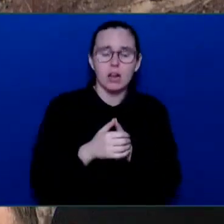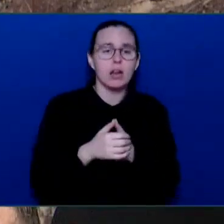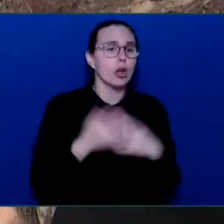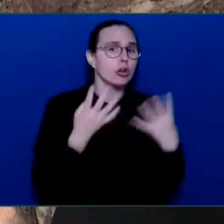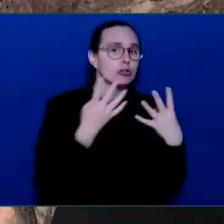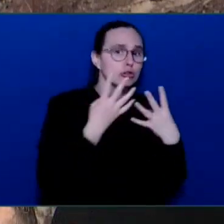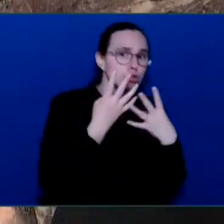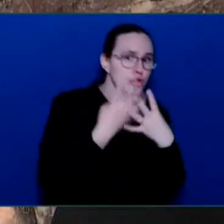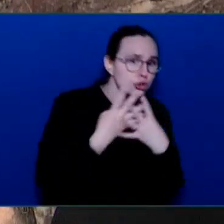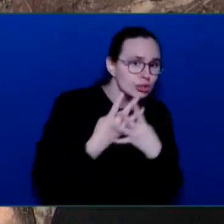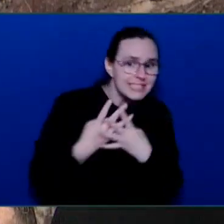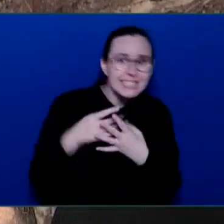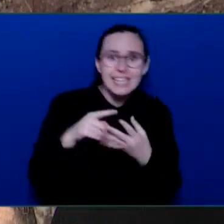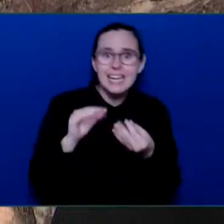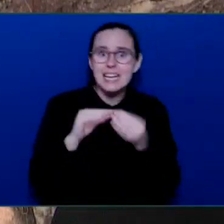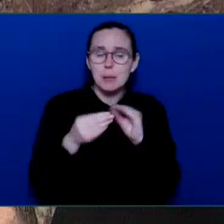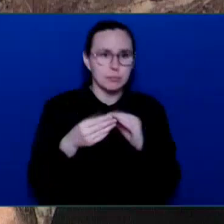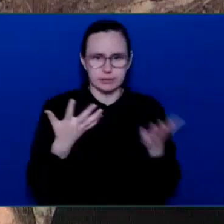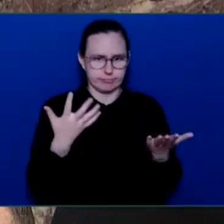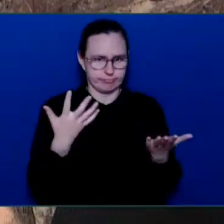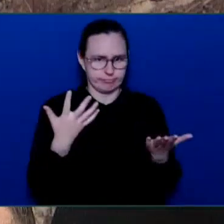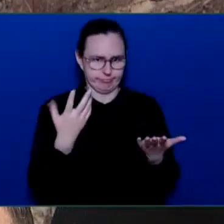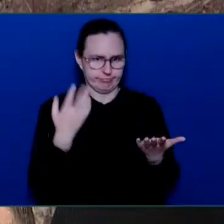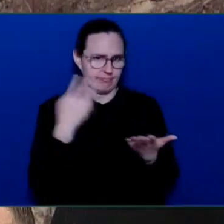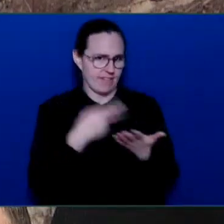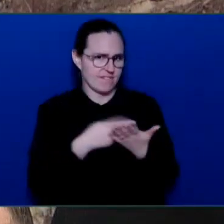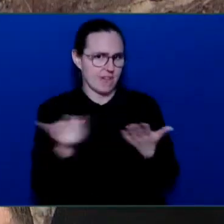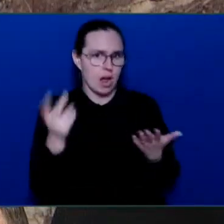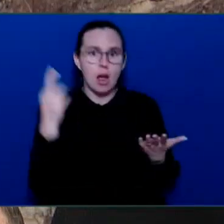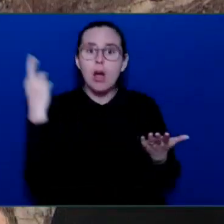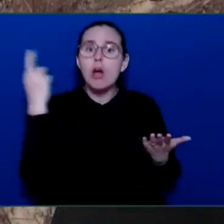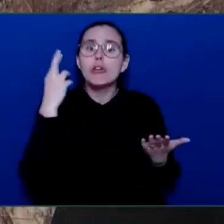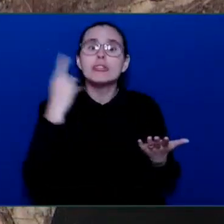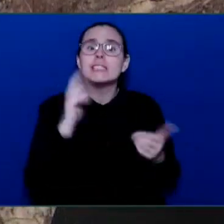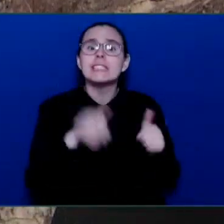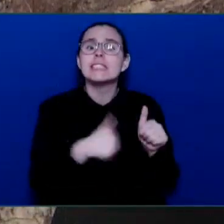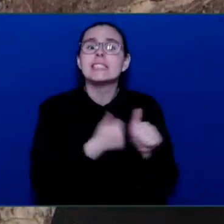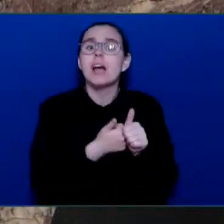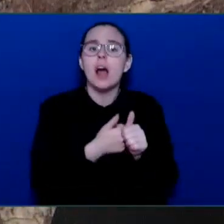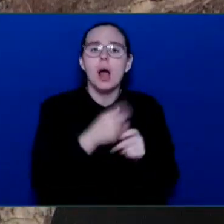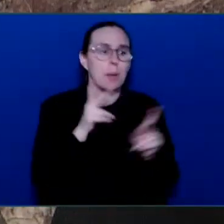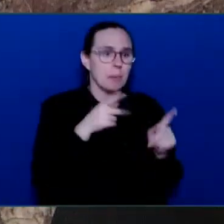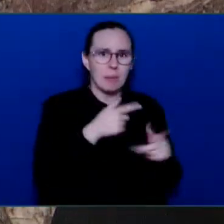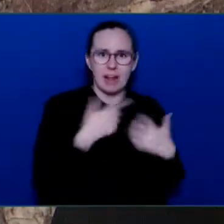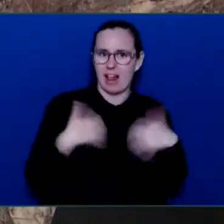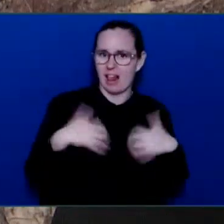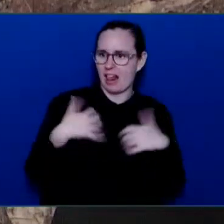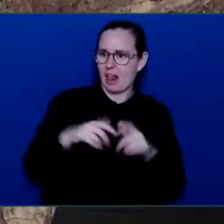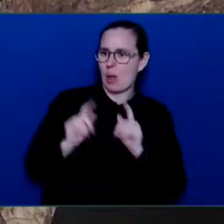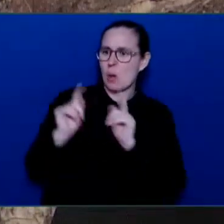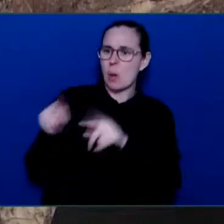is they don't want treatment in the United States. They want treatment at home. That is this minister's